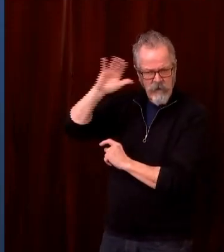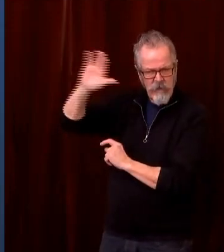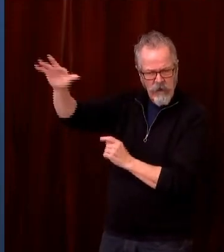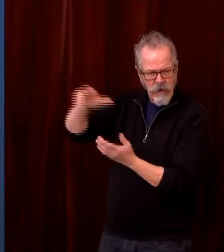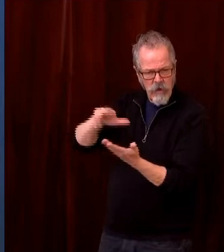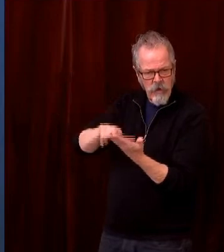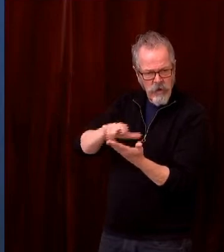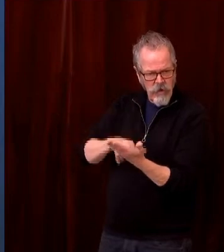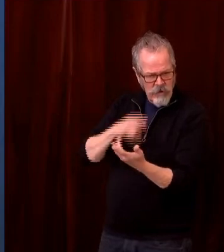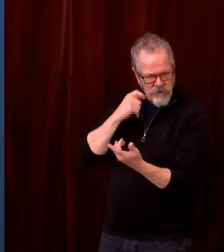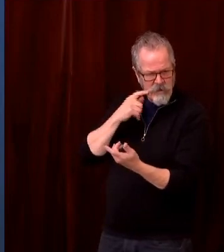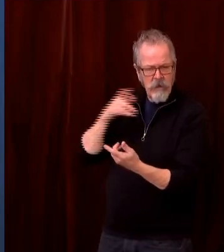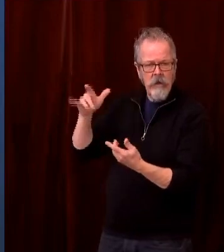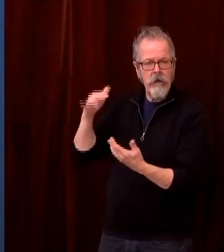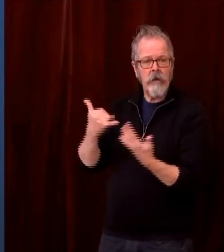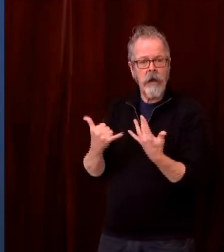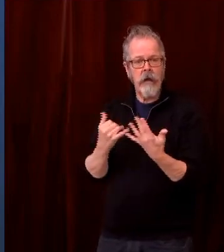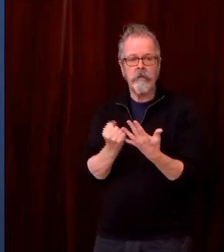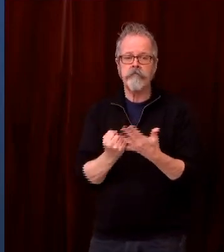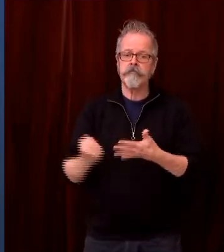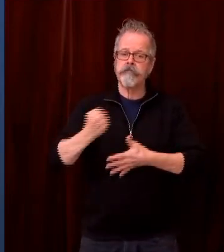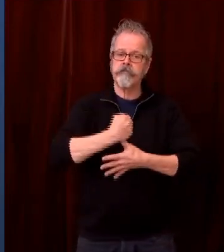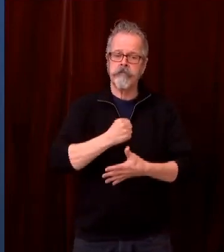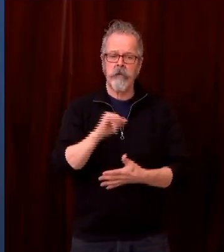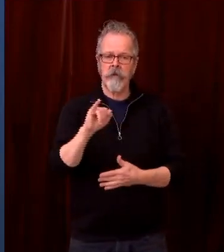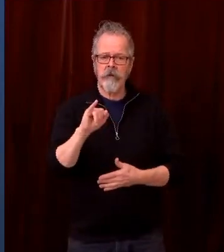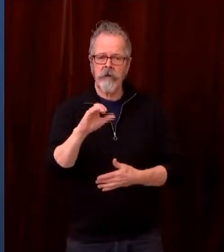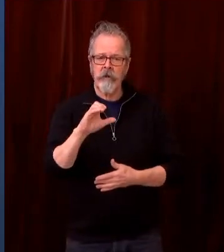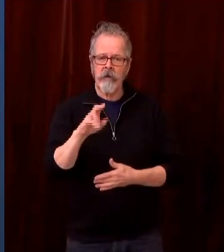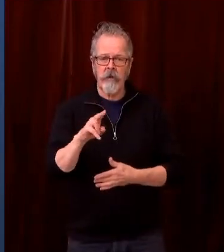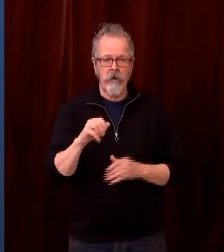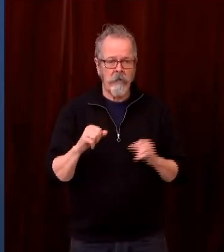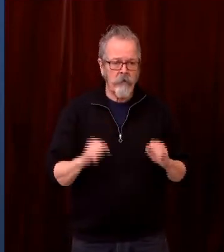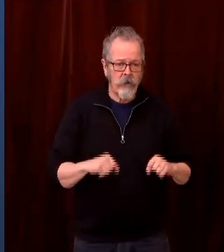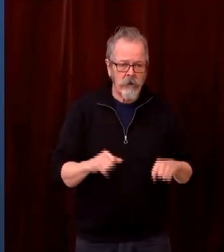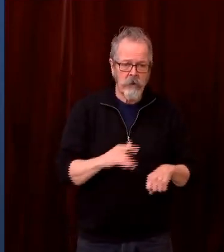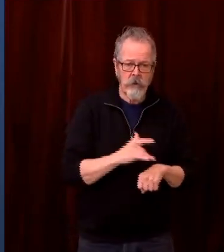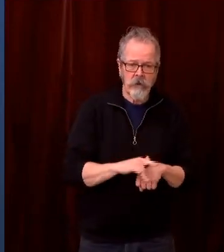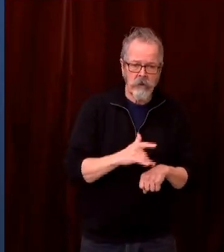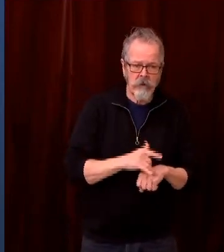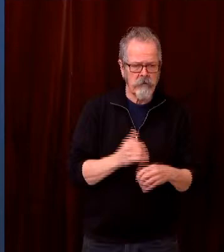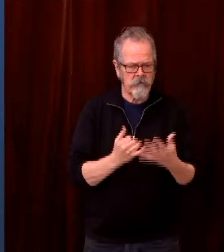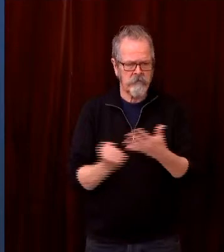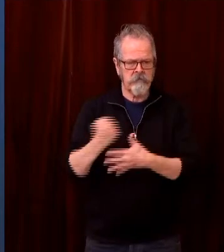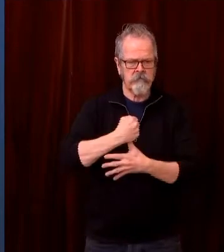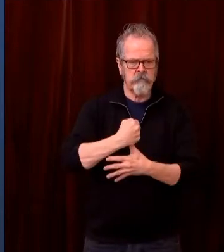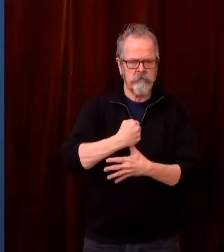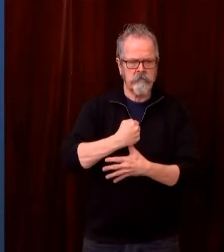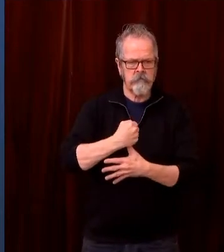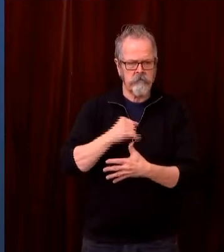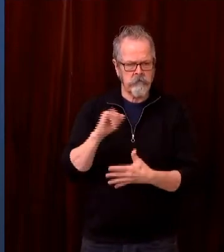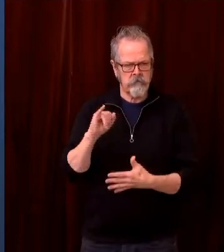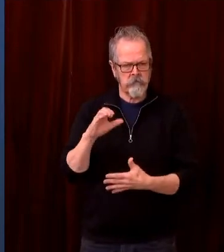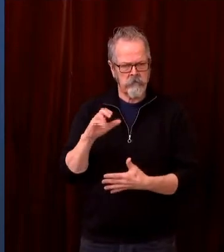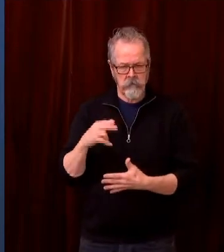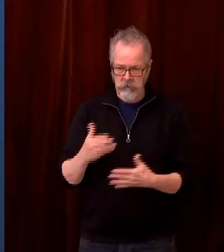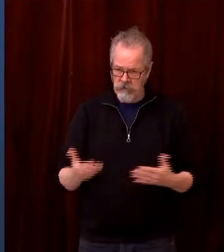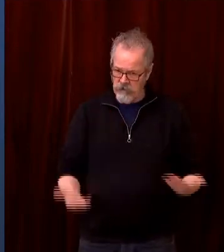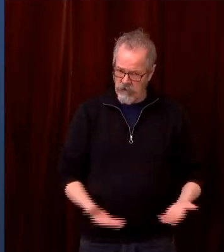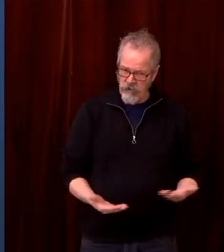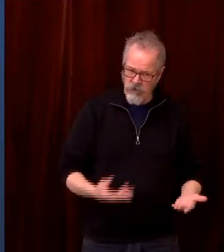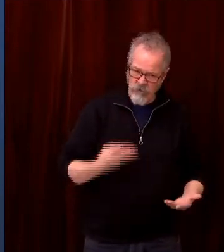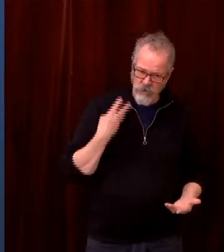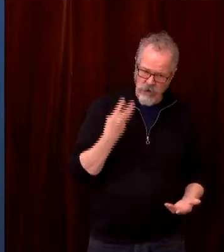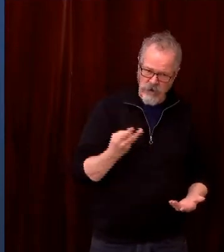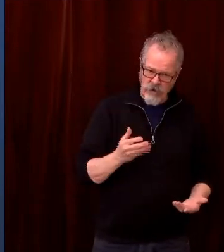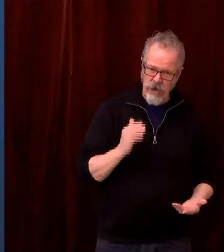that's been laid out. So is there any thought on your end to be adjusting this so that regions don't need to meet